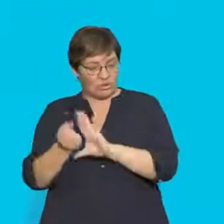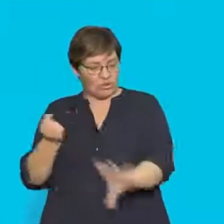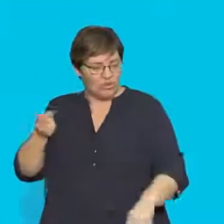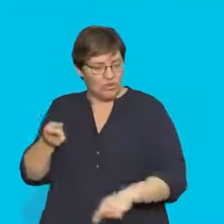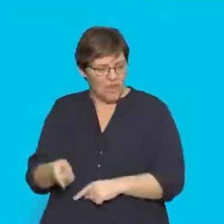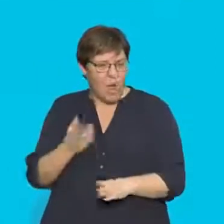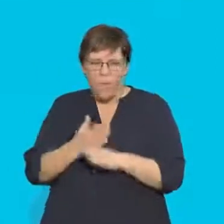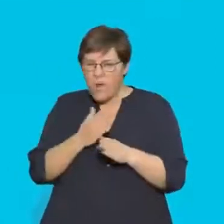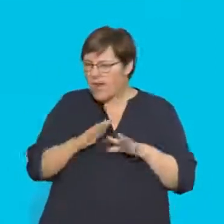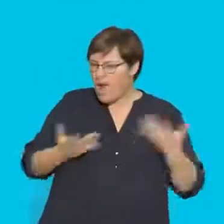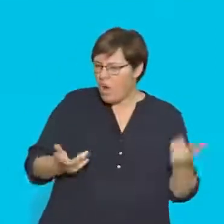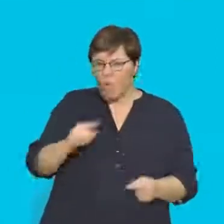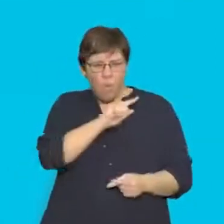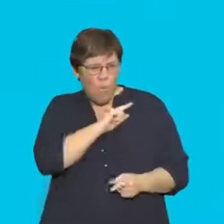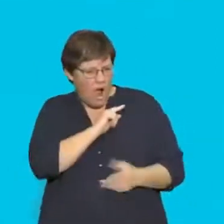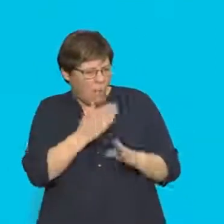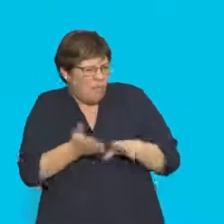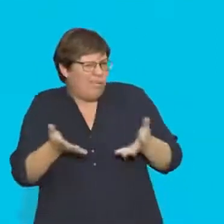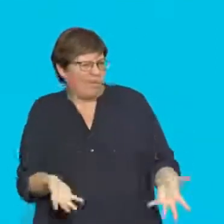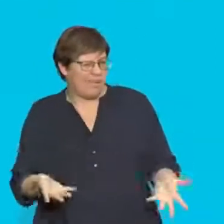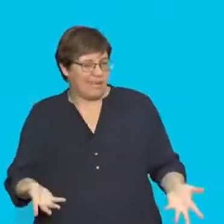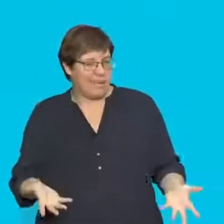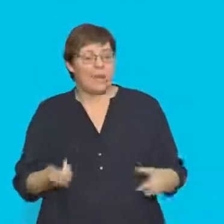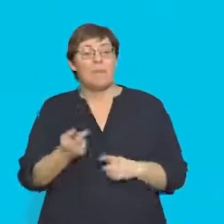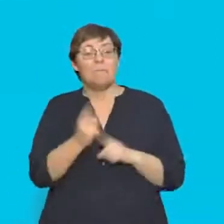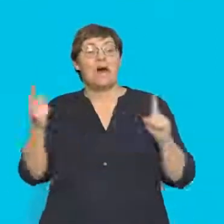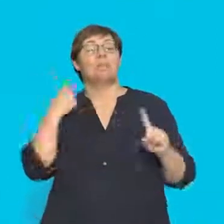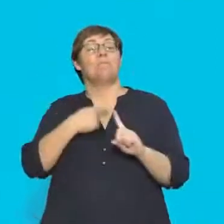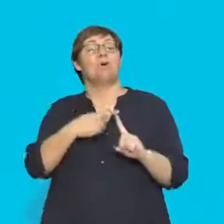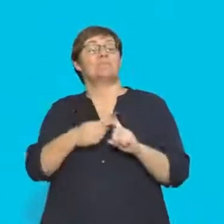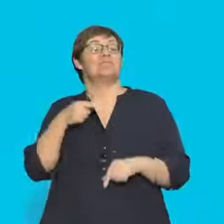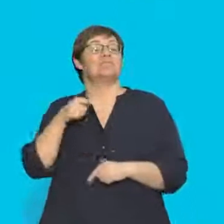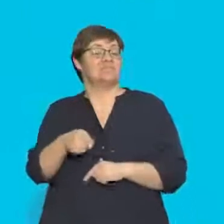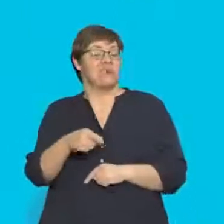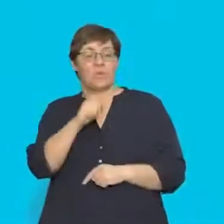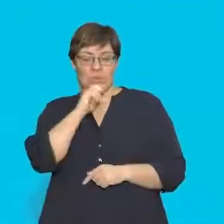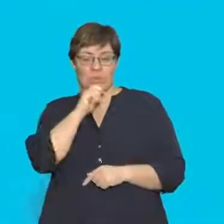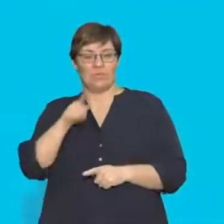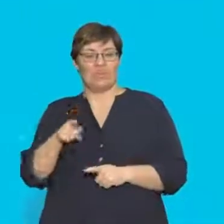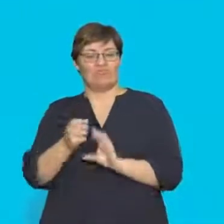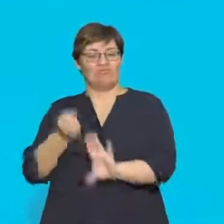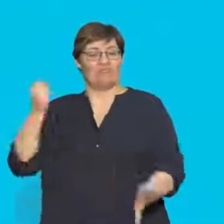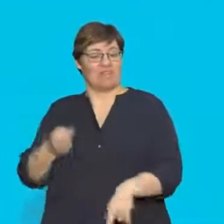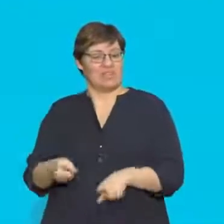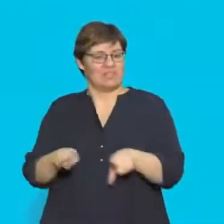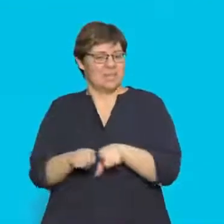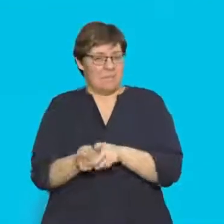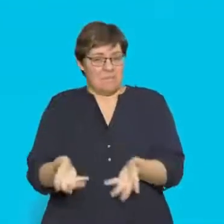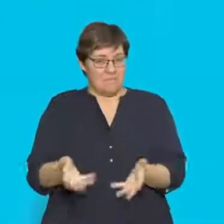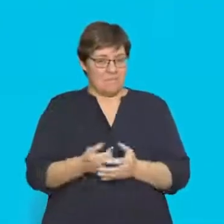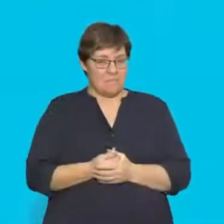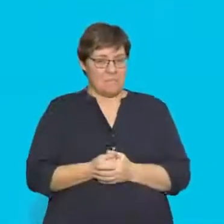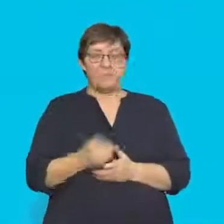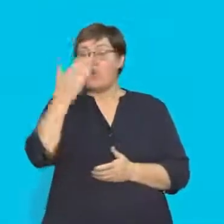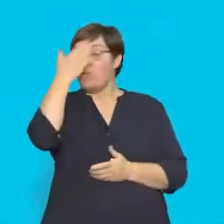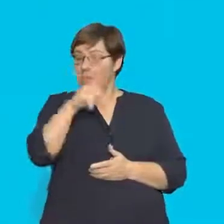the generator and how it works and why it works, but what are the advantages of using this sort of generator? Well,